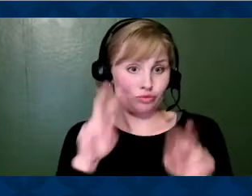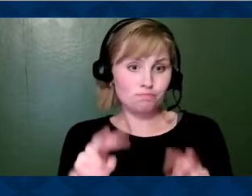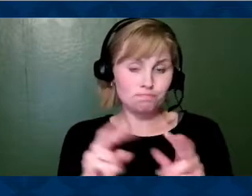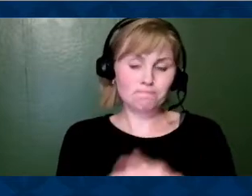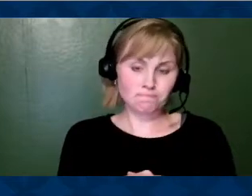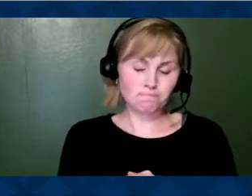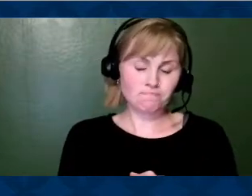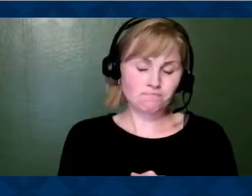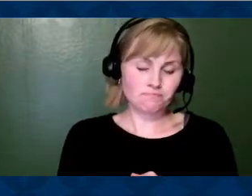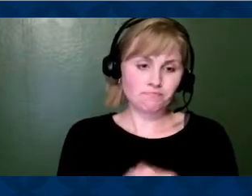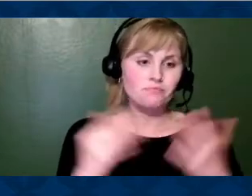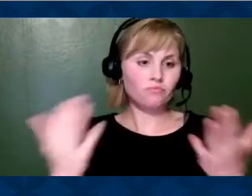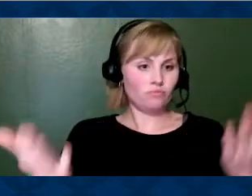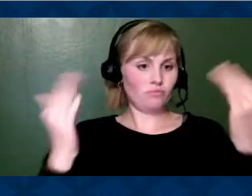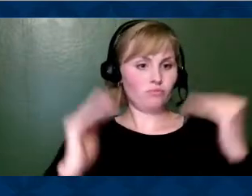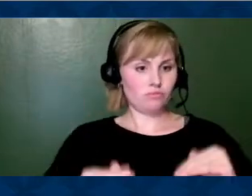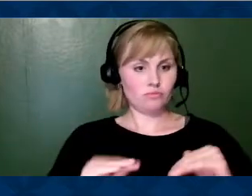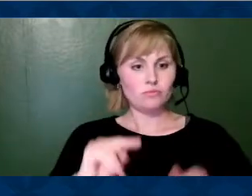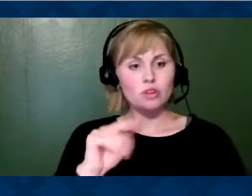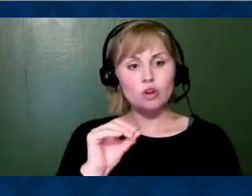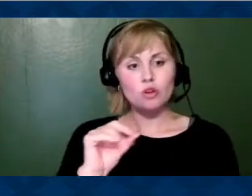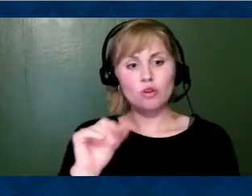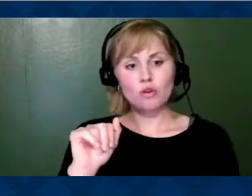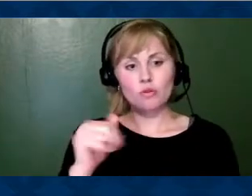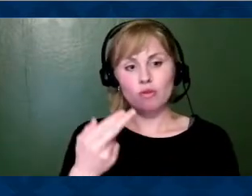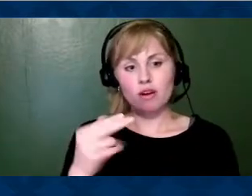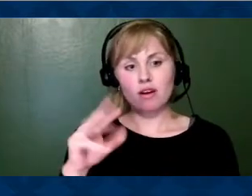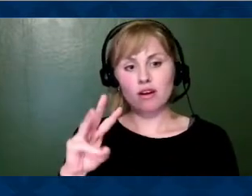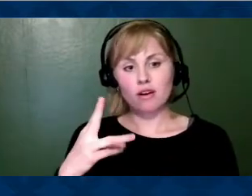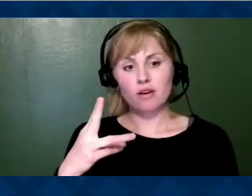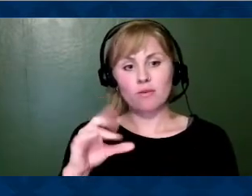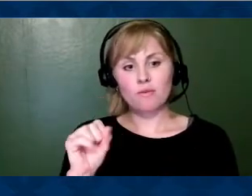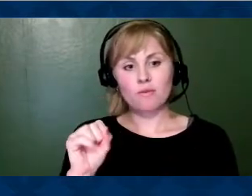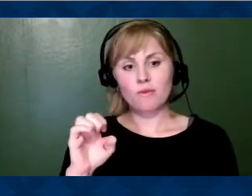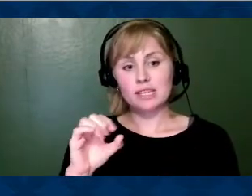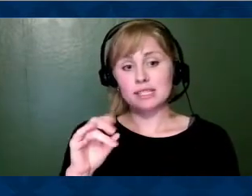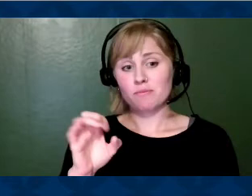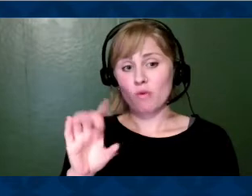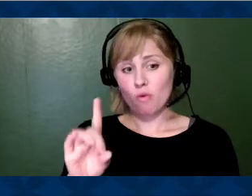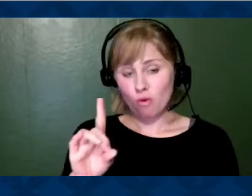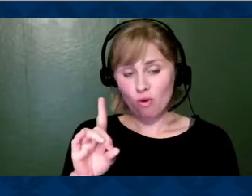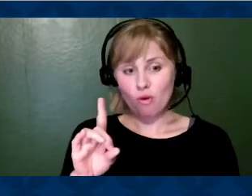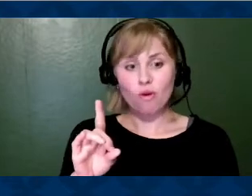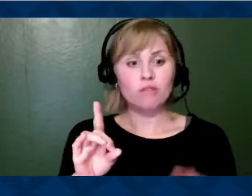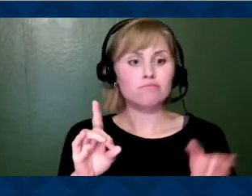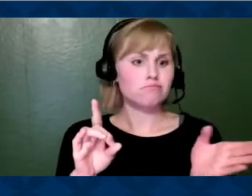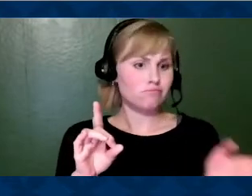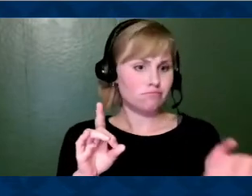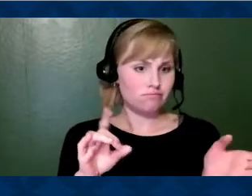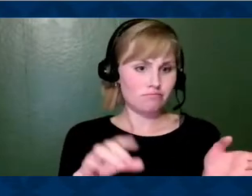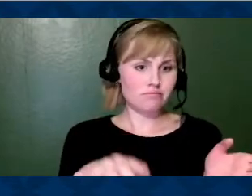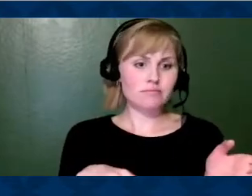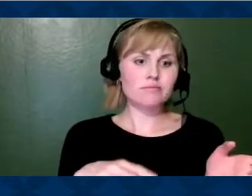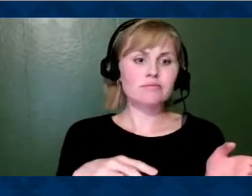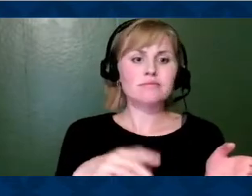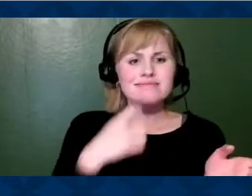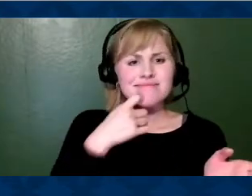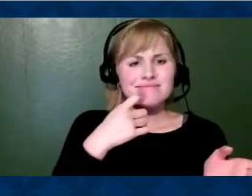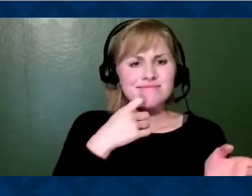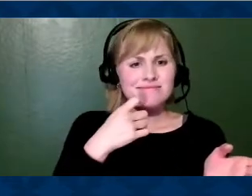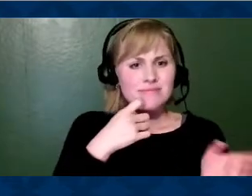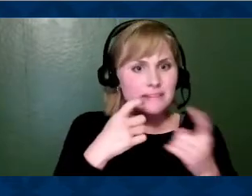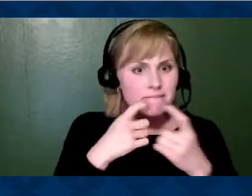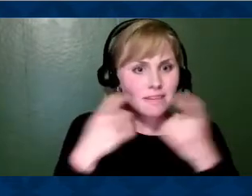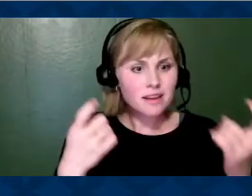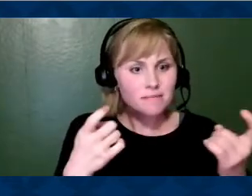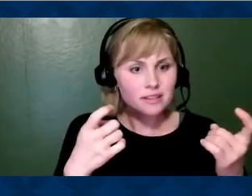Next up is Noah Weisbord. And Noah's had a lot of attention over this past year with the publication of his book,